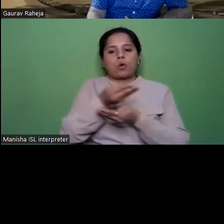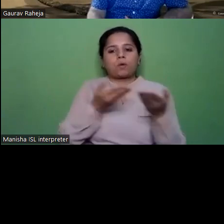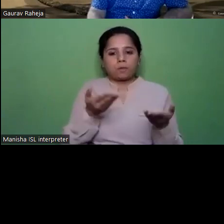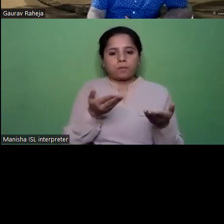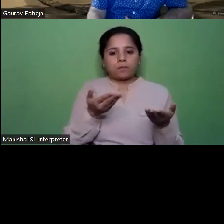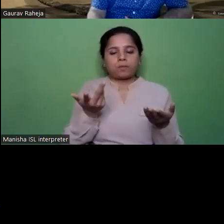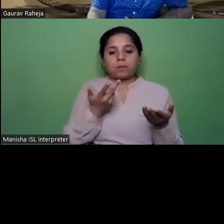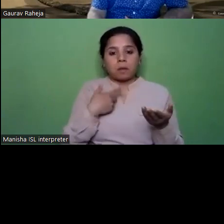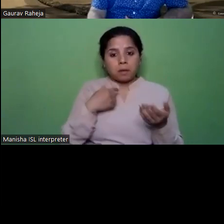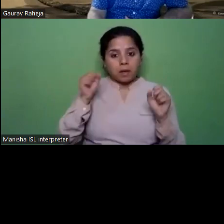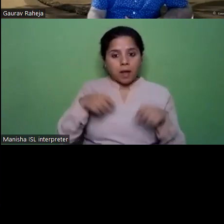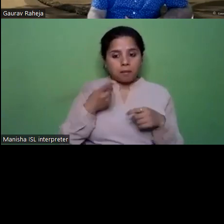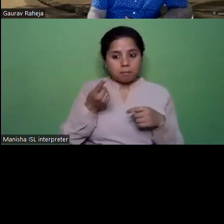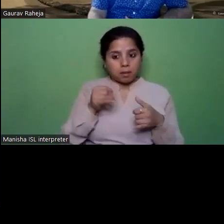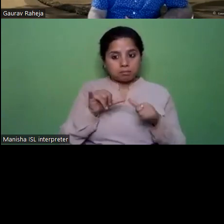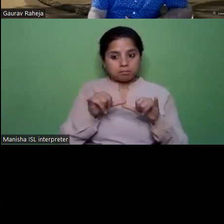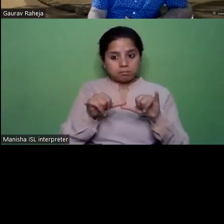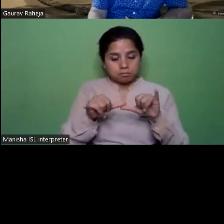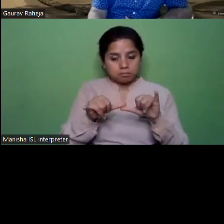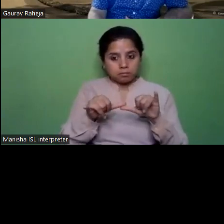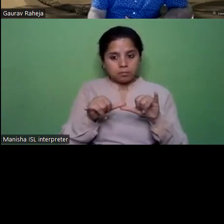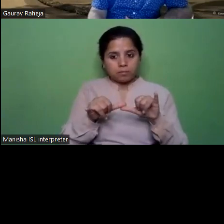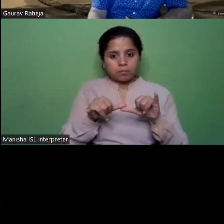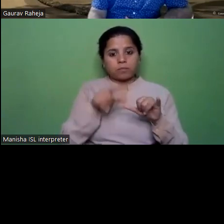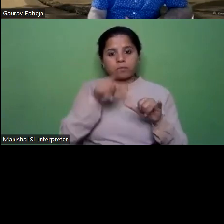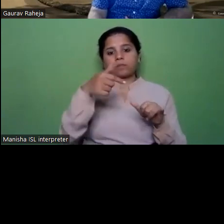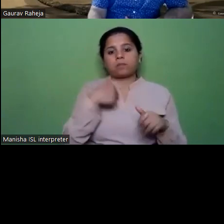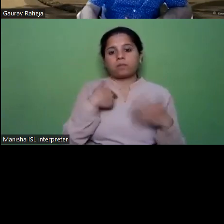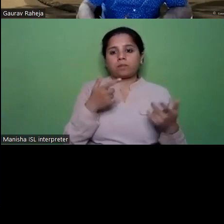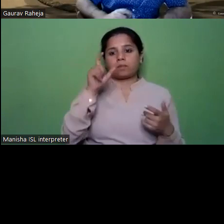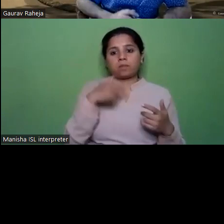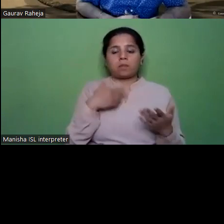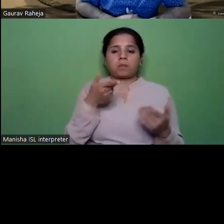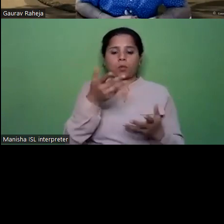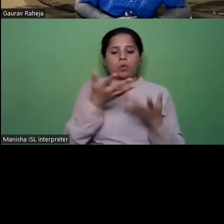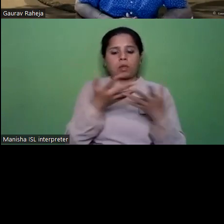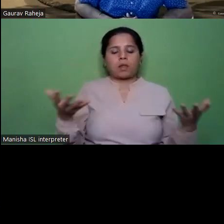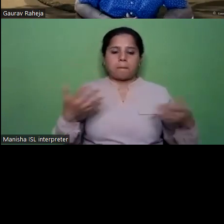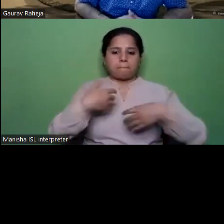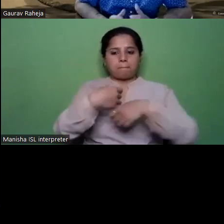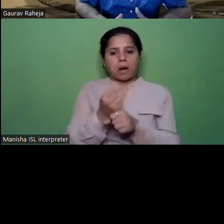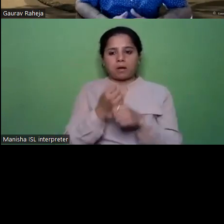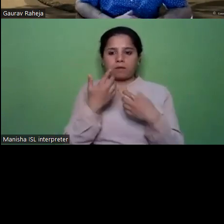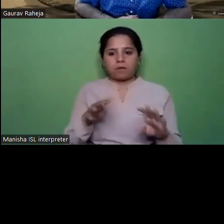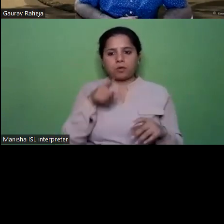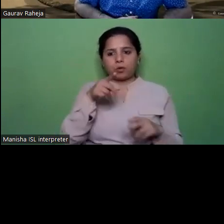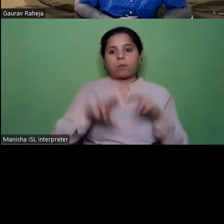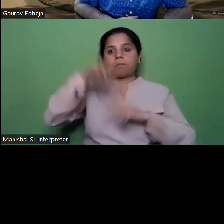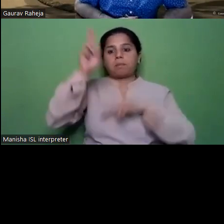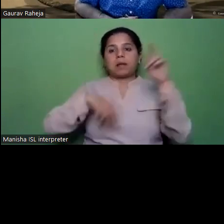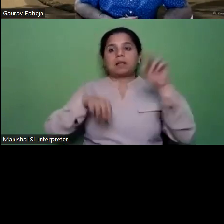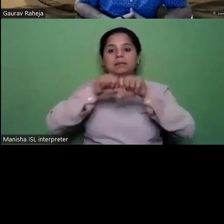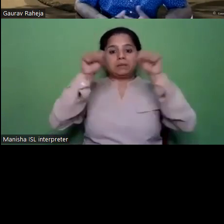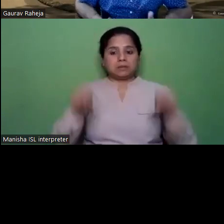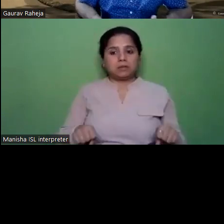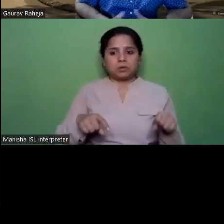affordability. You make a thing, you make a product, you make a building system, and